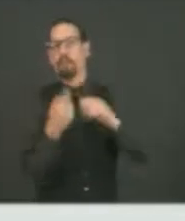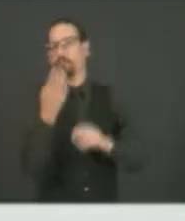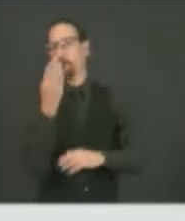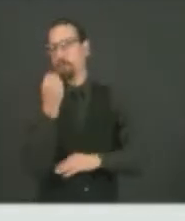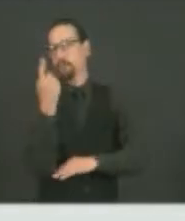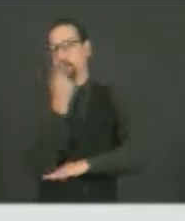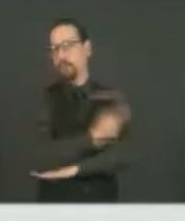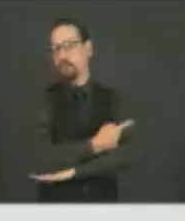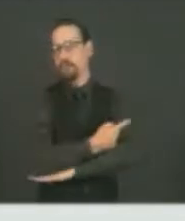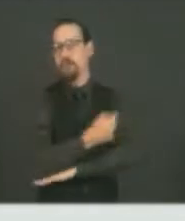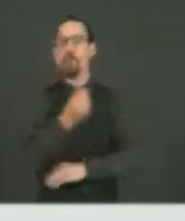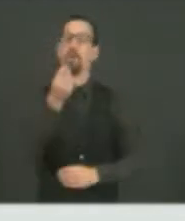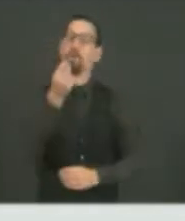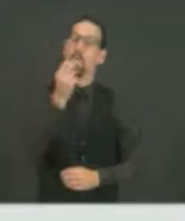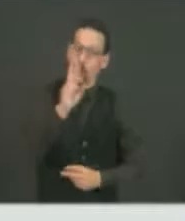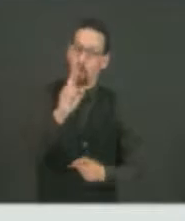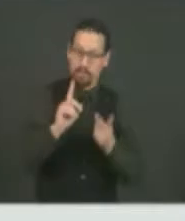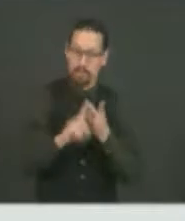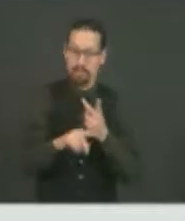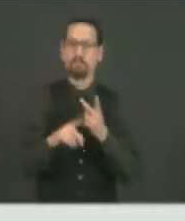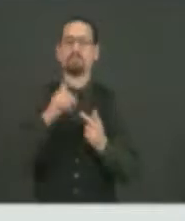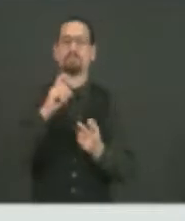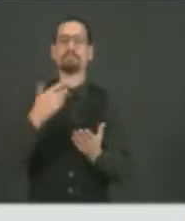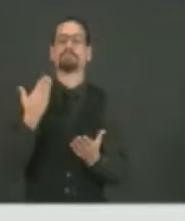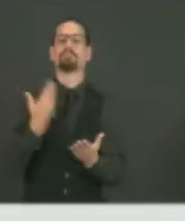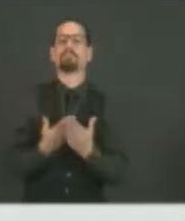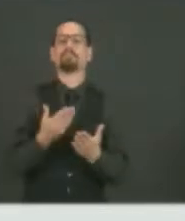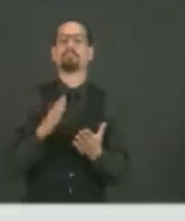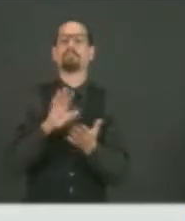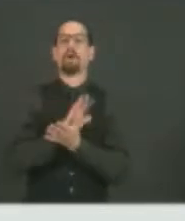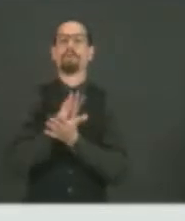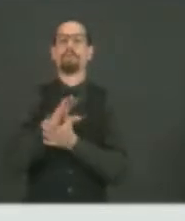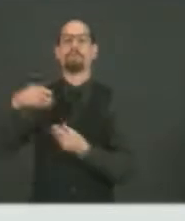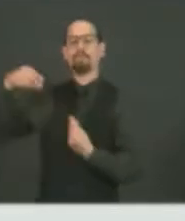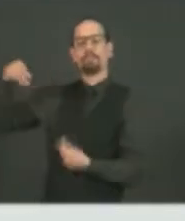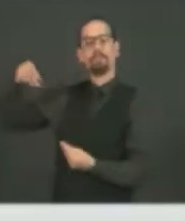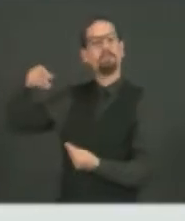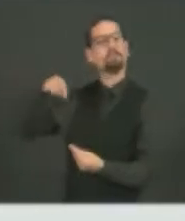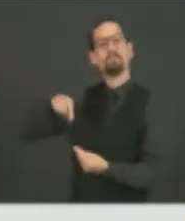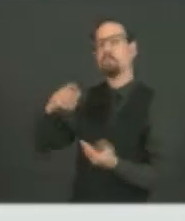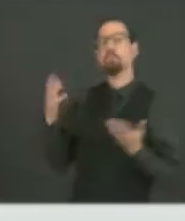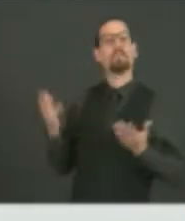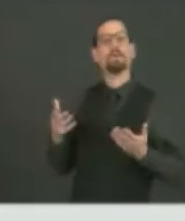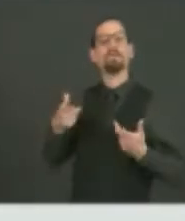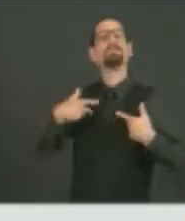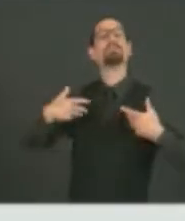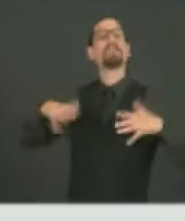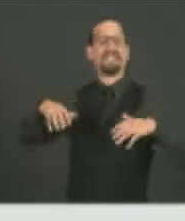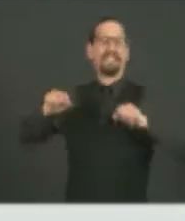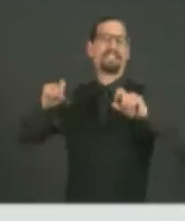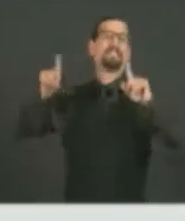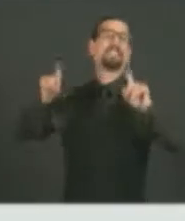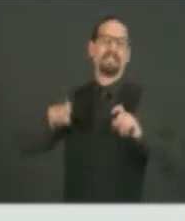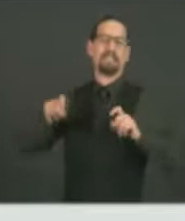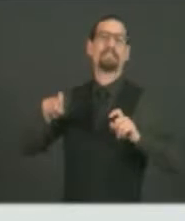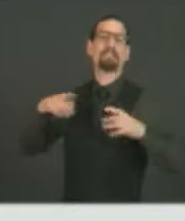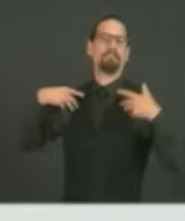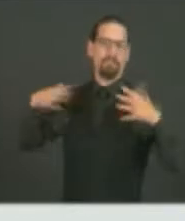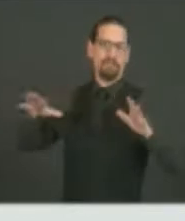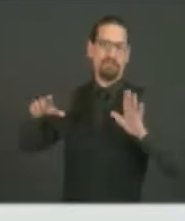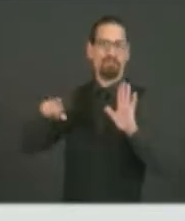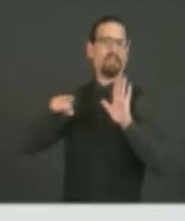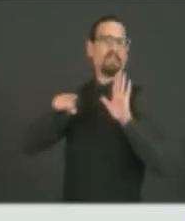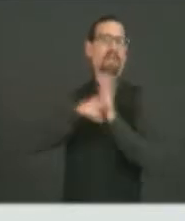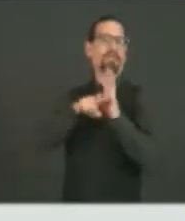these states, when you come home, you either need to get a test and prove that you're negative, or you're self-quarantined for 14